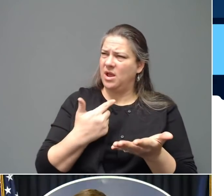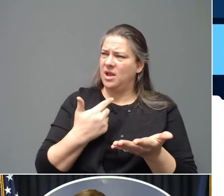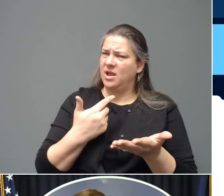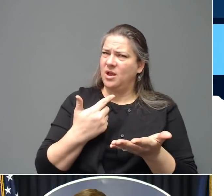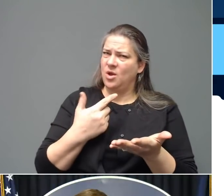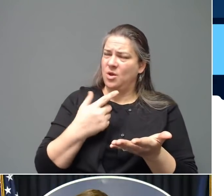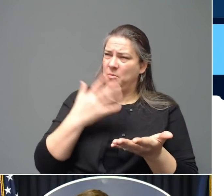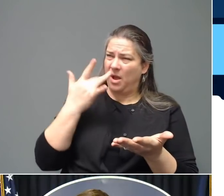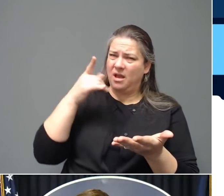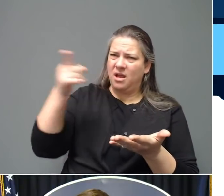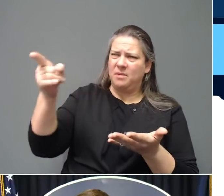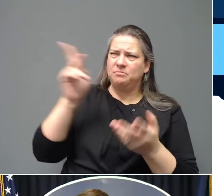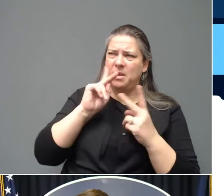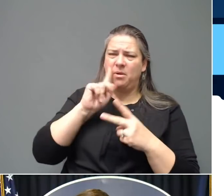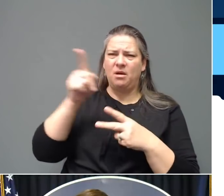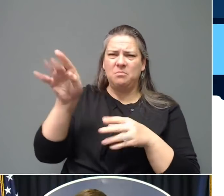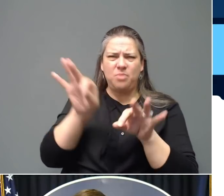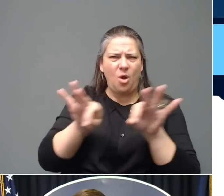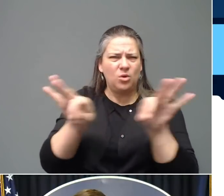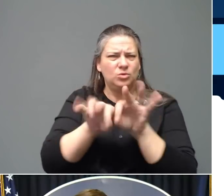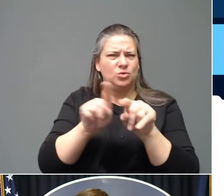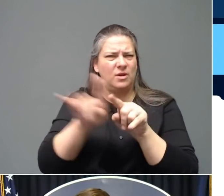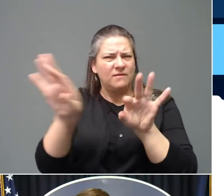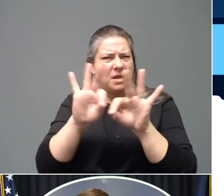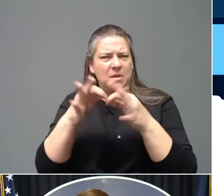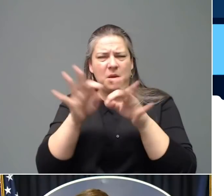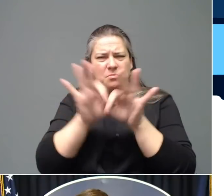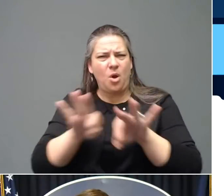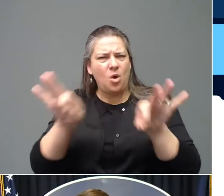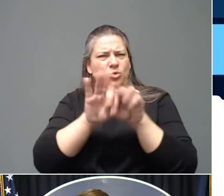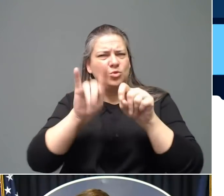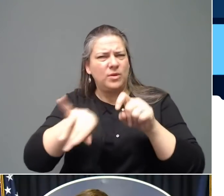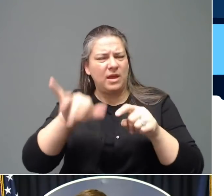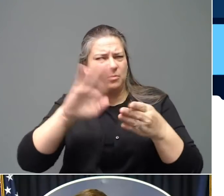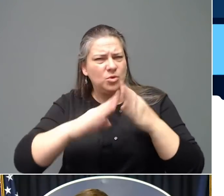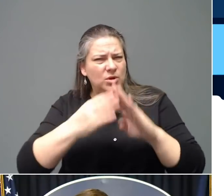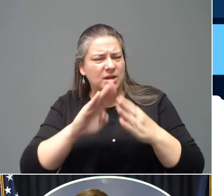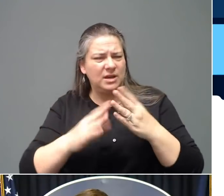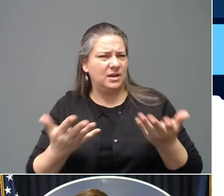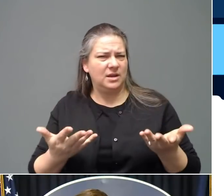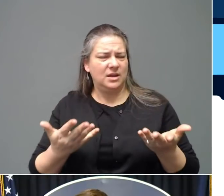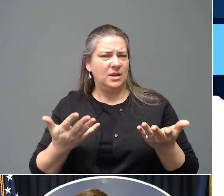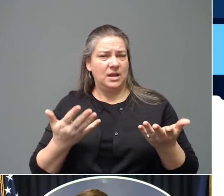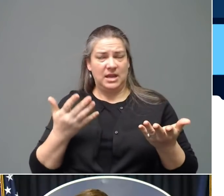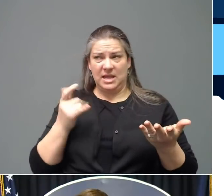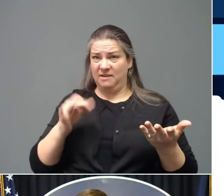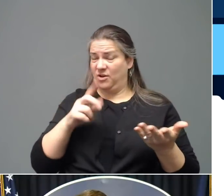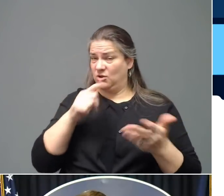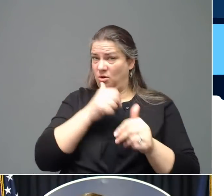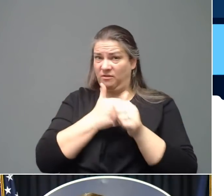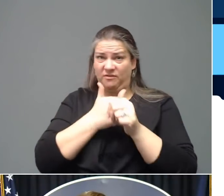The cost of failure, the cost of bad policy is death. We have to